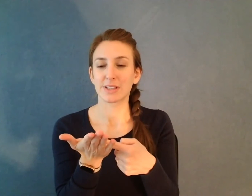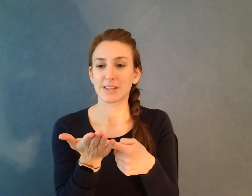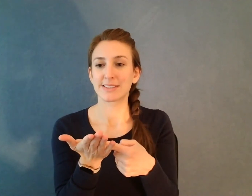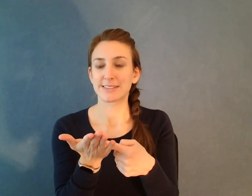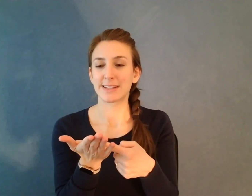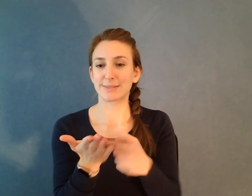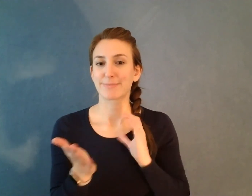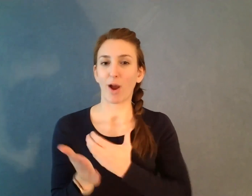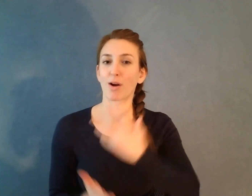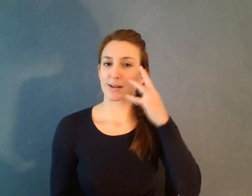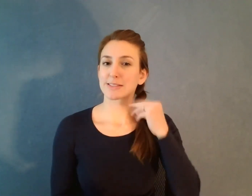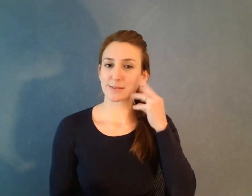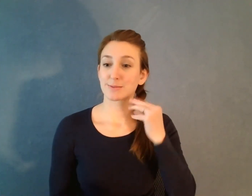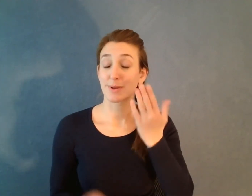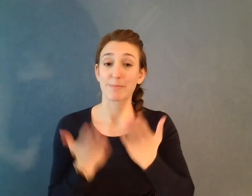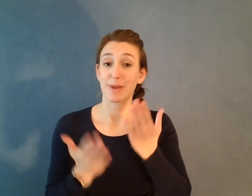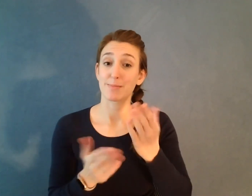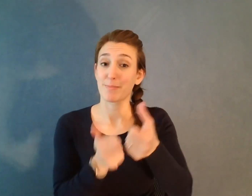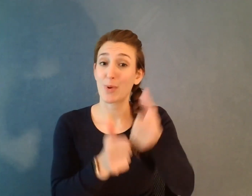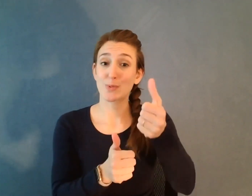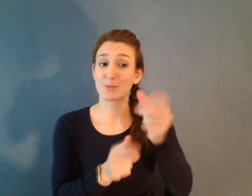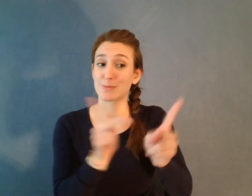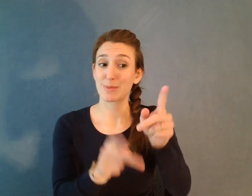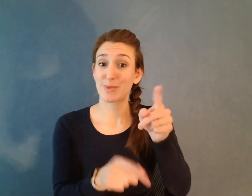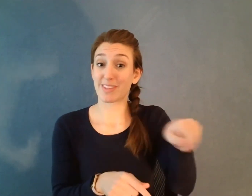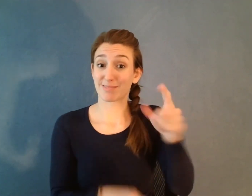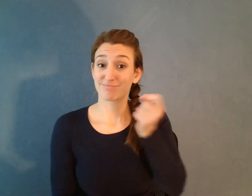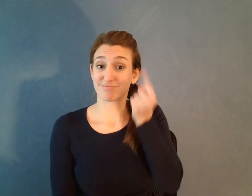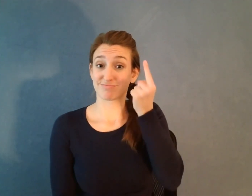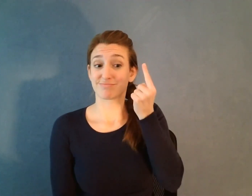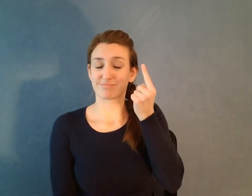it easier to not automatically